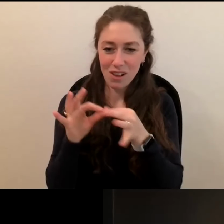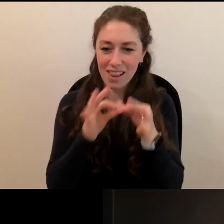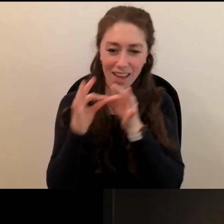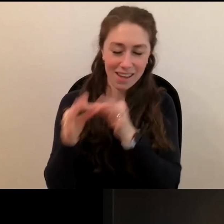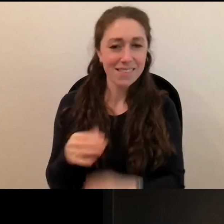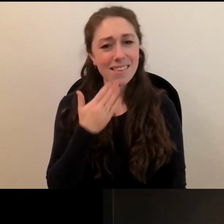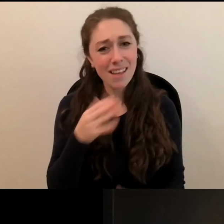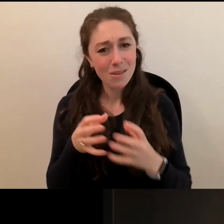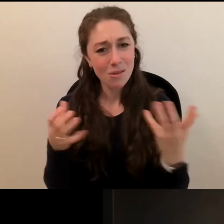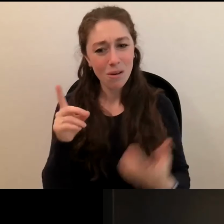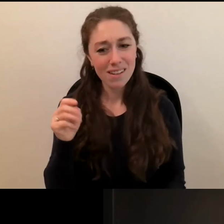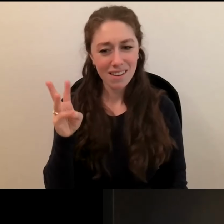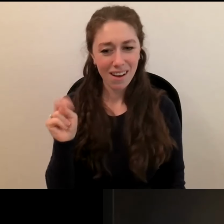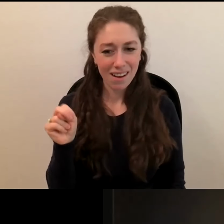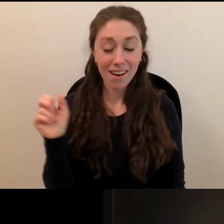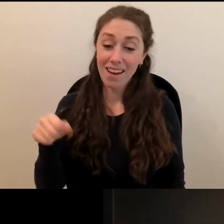much, Dawn.